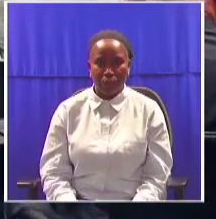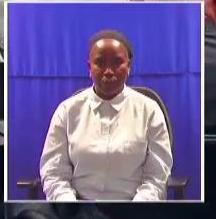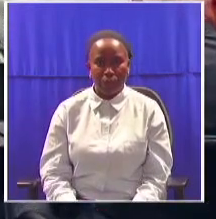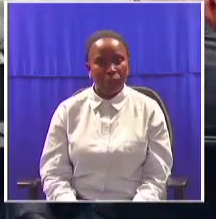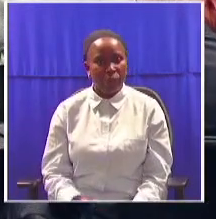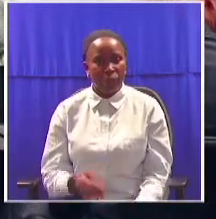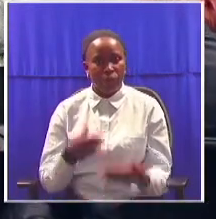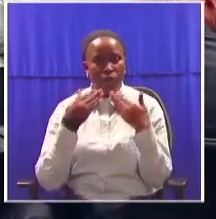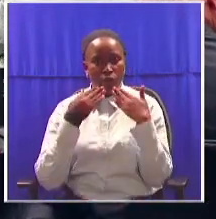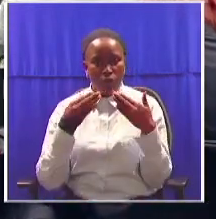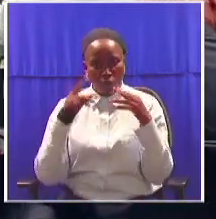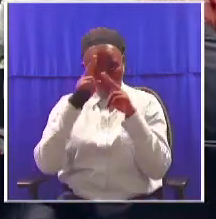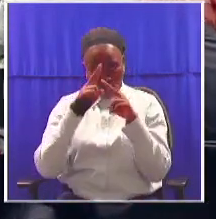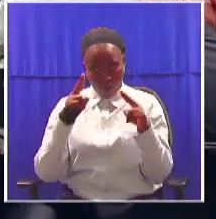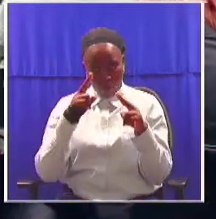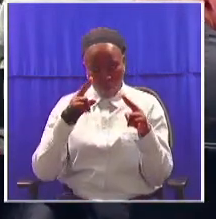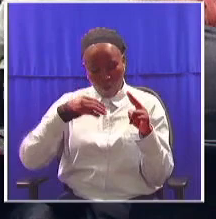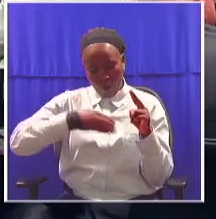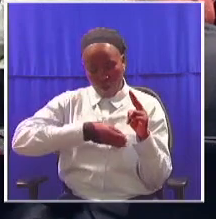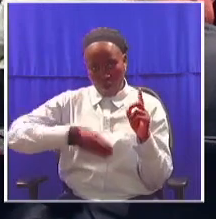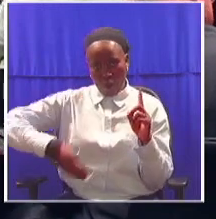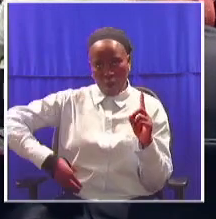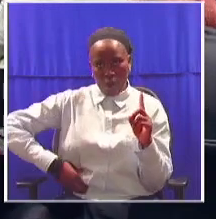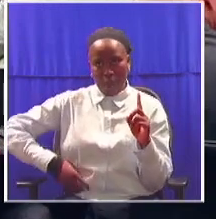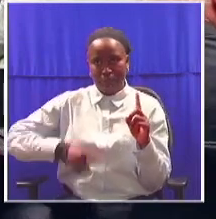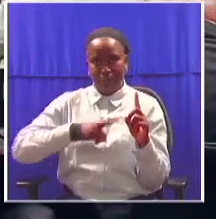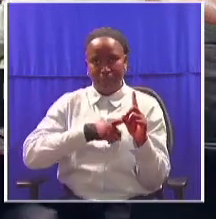I thank you, Honorable the President.